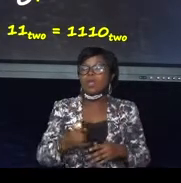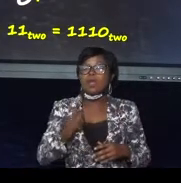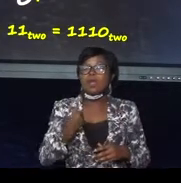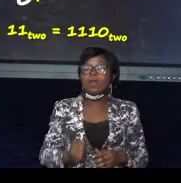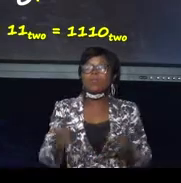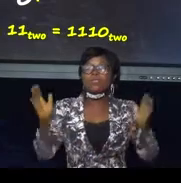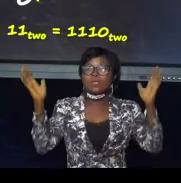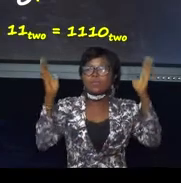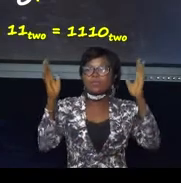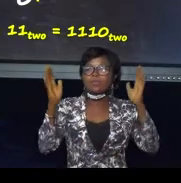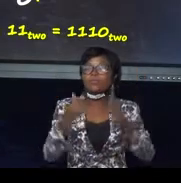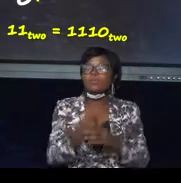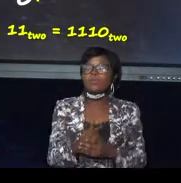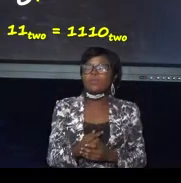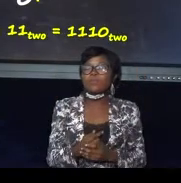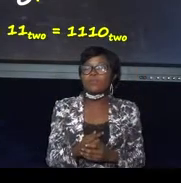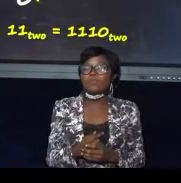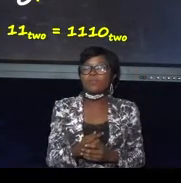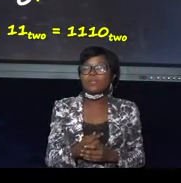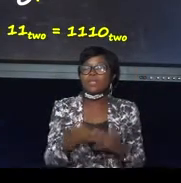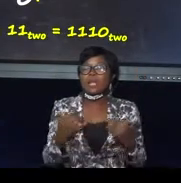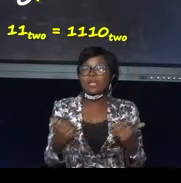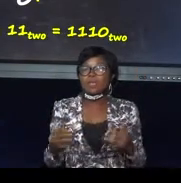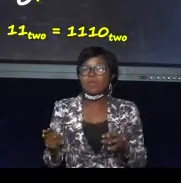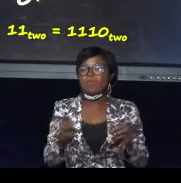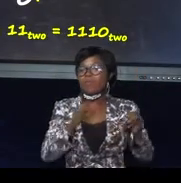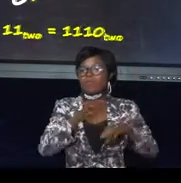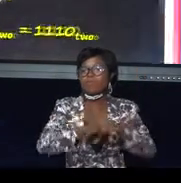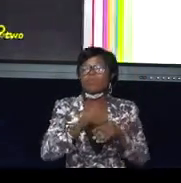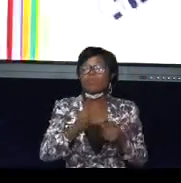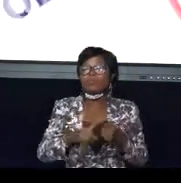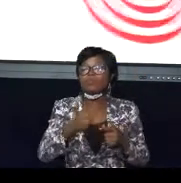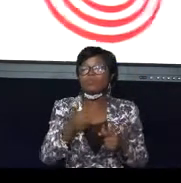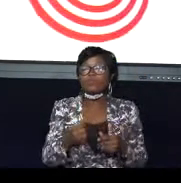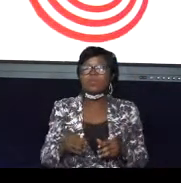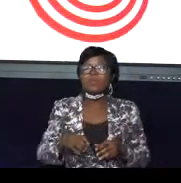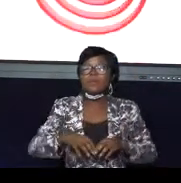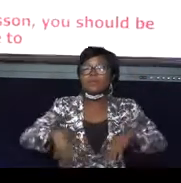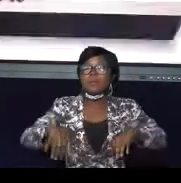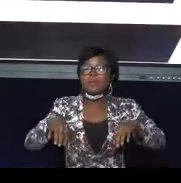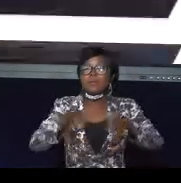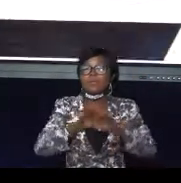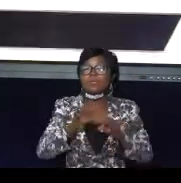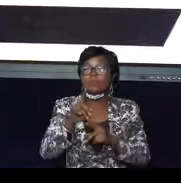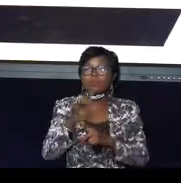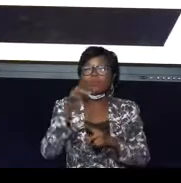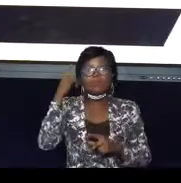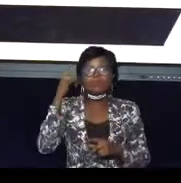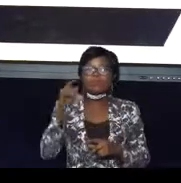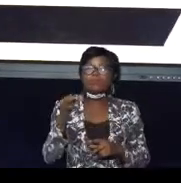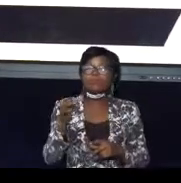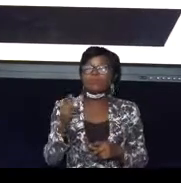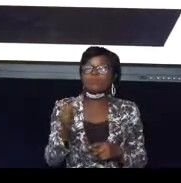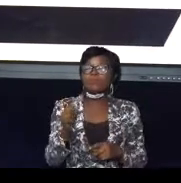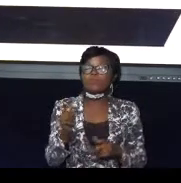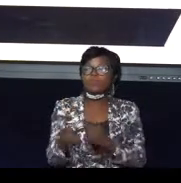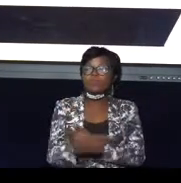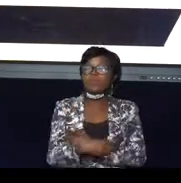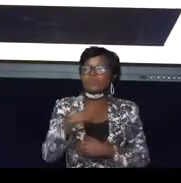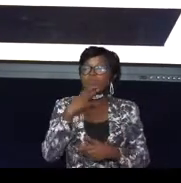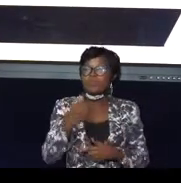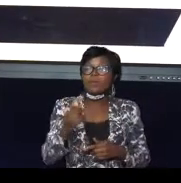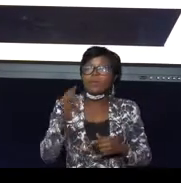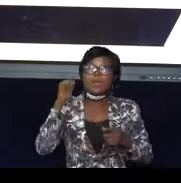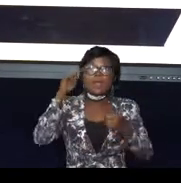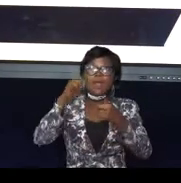I'm going to celebrate you with a chair. Now moving on to that important work for today. What are our learning objectives? By the end of today you